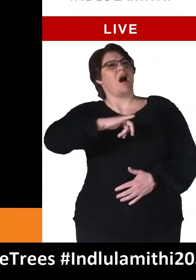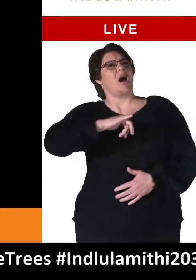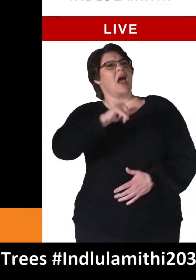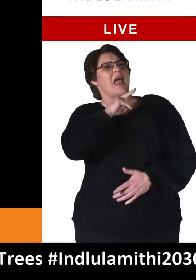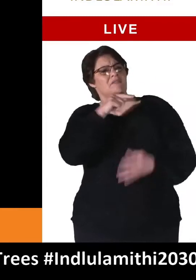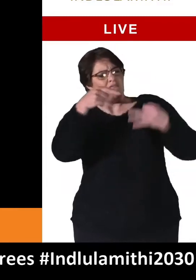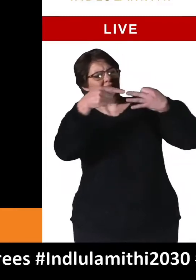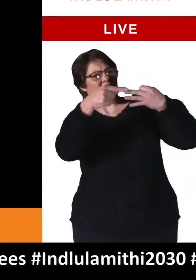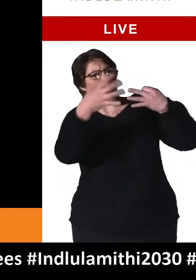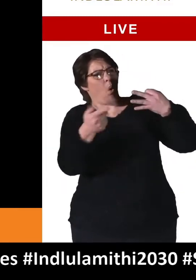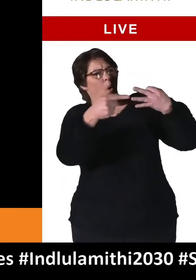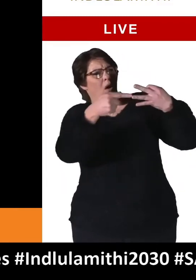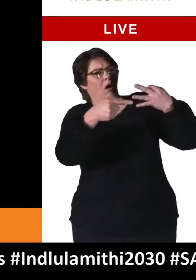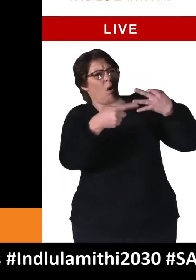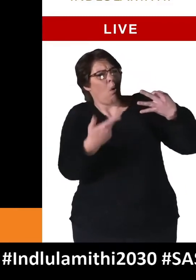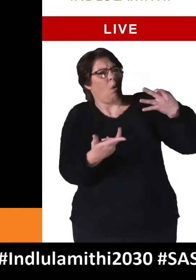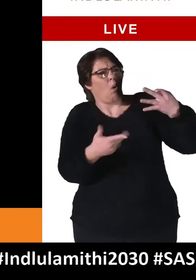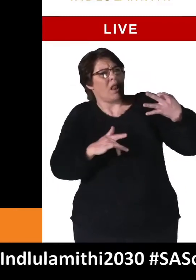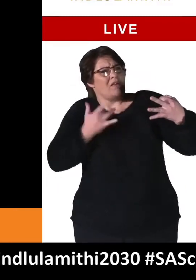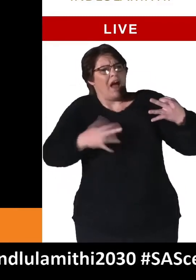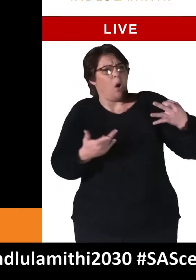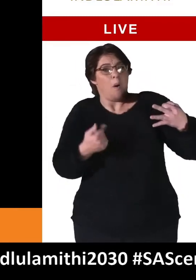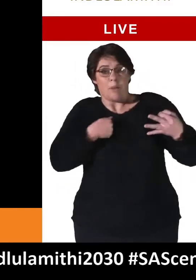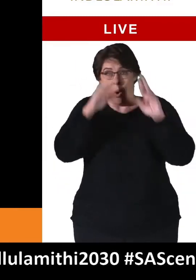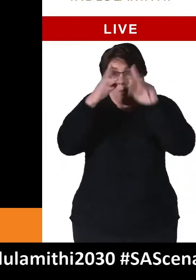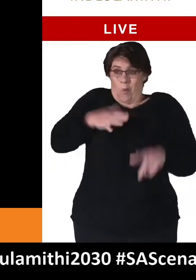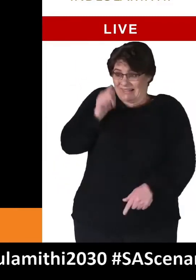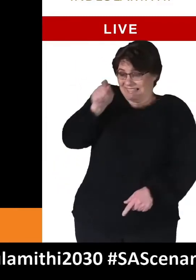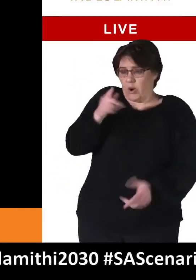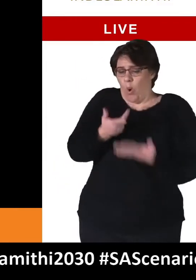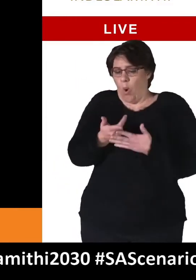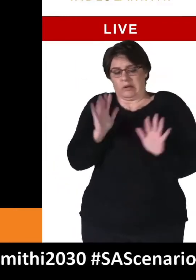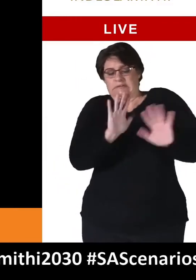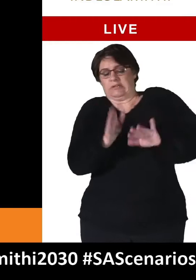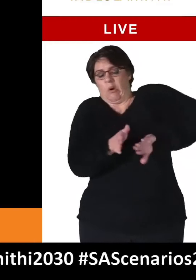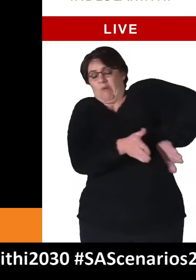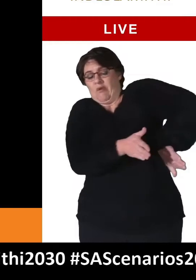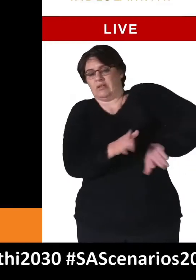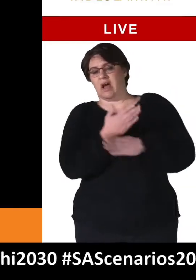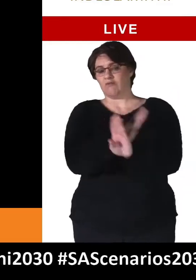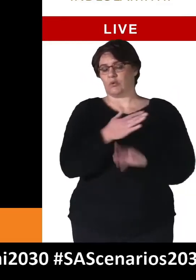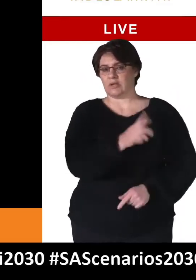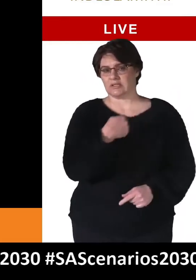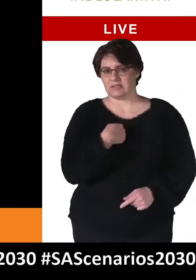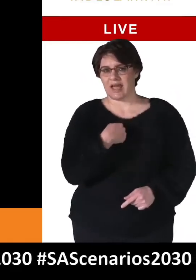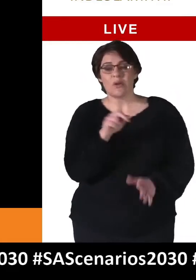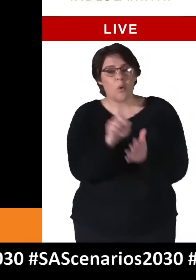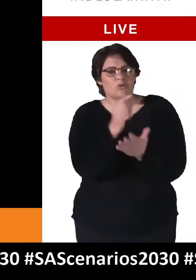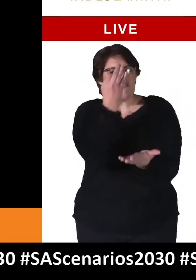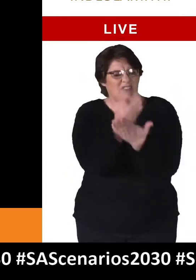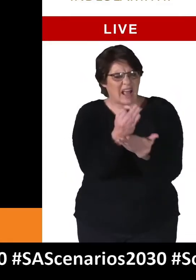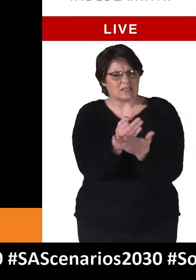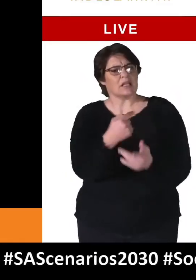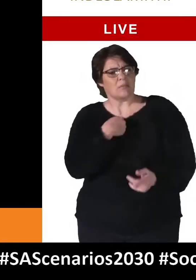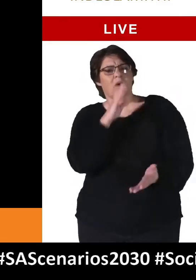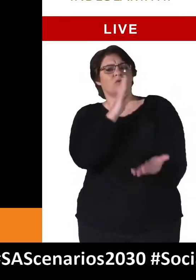in one of the scenarios, either the ones we hope for or the ones we hope to avoid. And the hard facts, they ensure that we